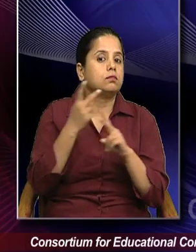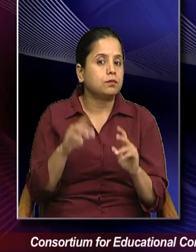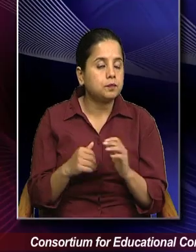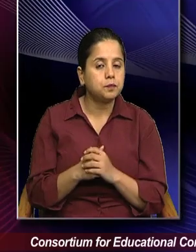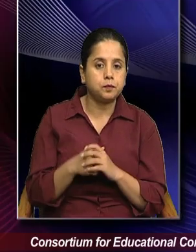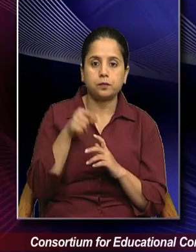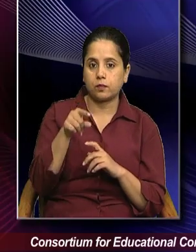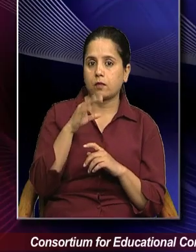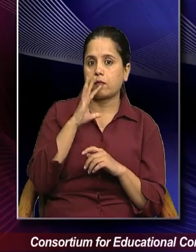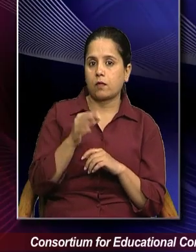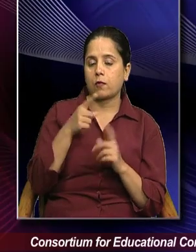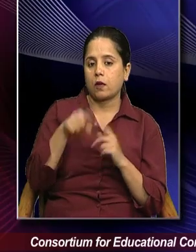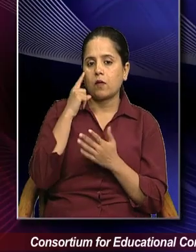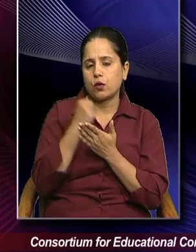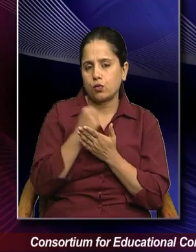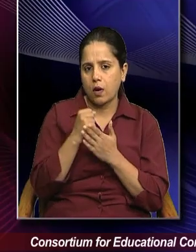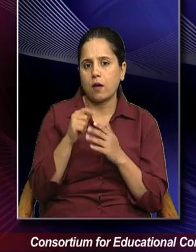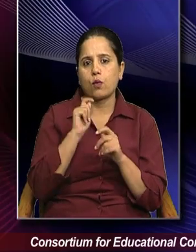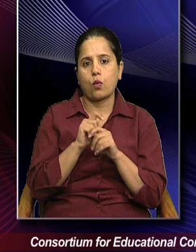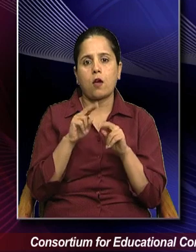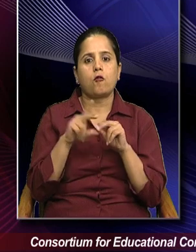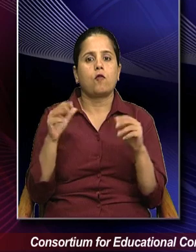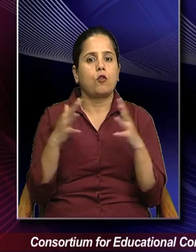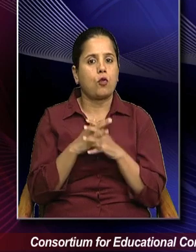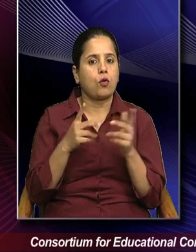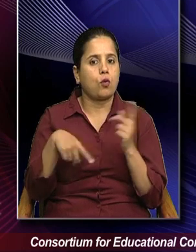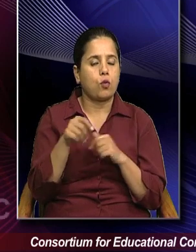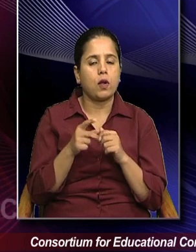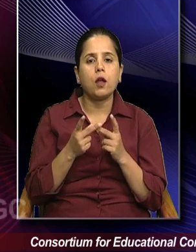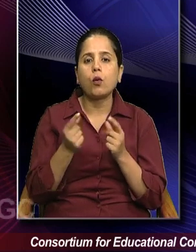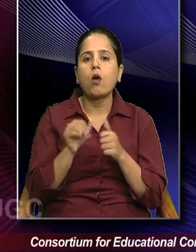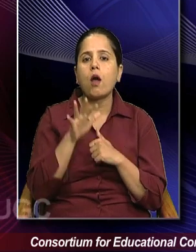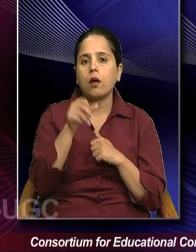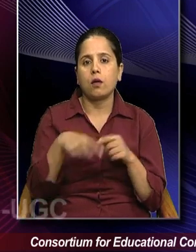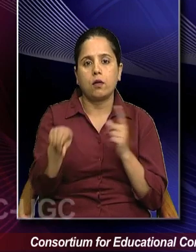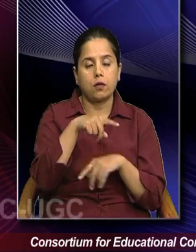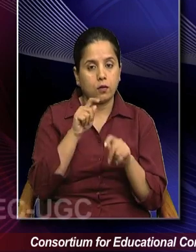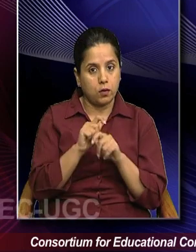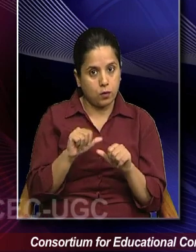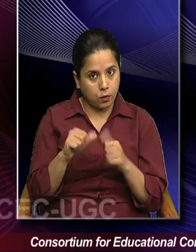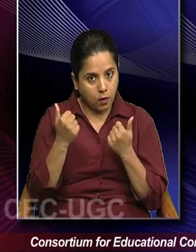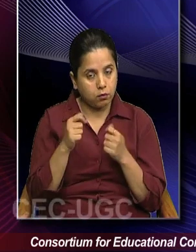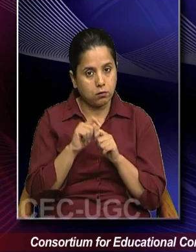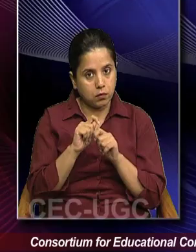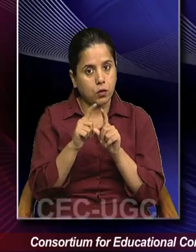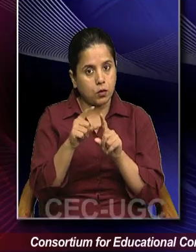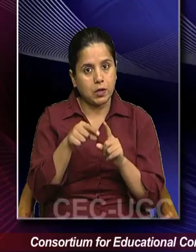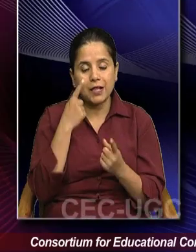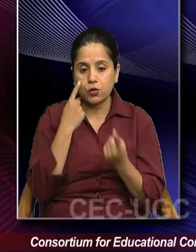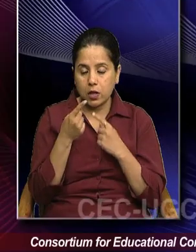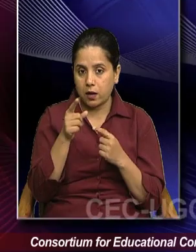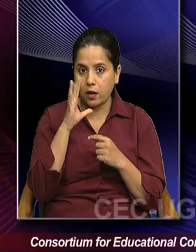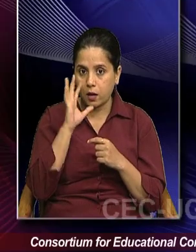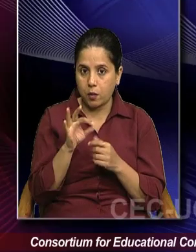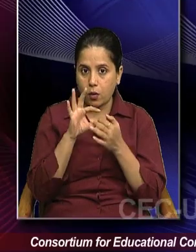it is triage workflow and quickly access if a study is worth pursuing. Check its relevance to